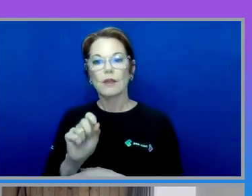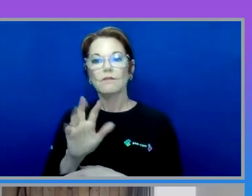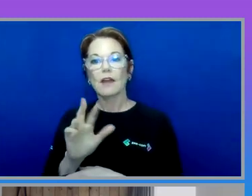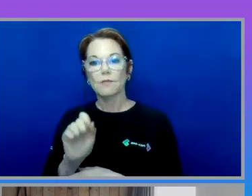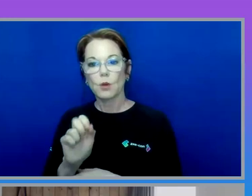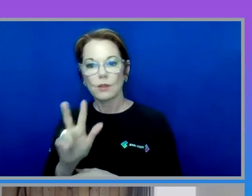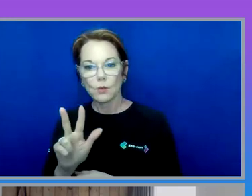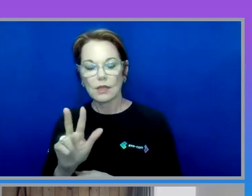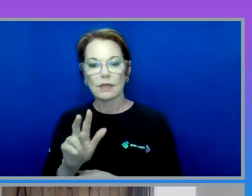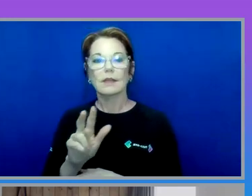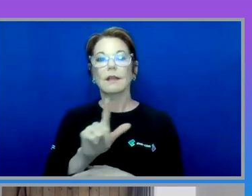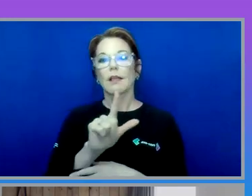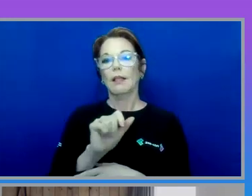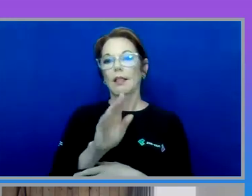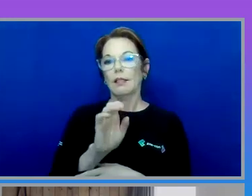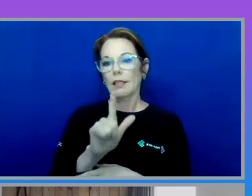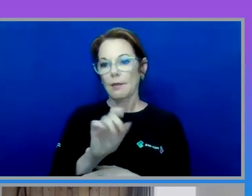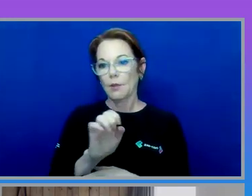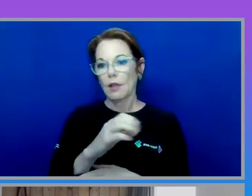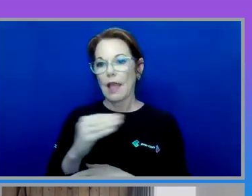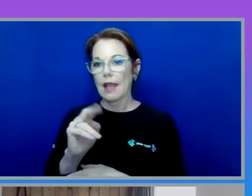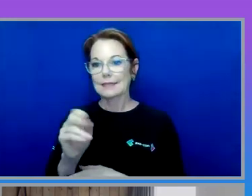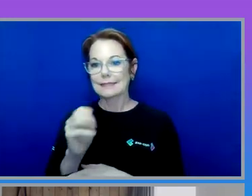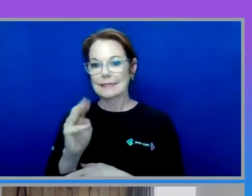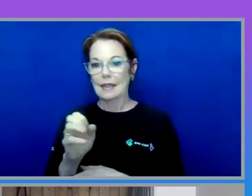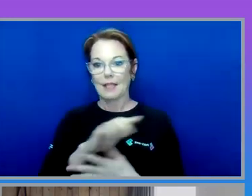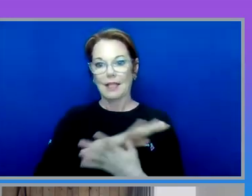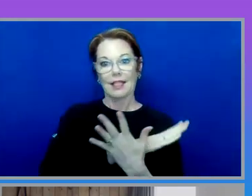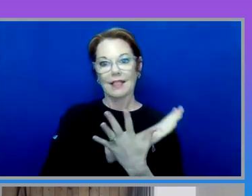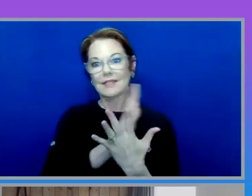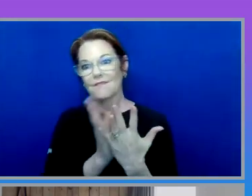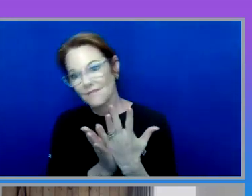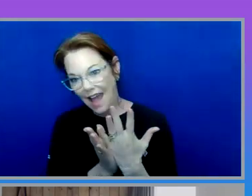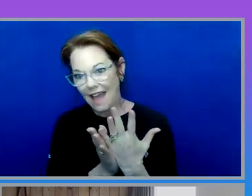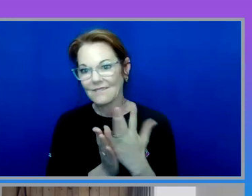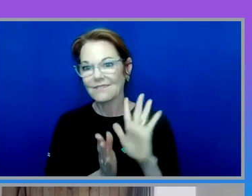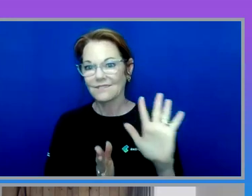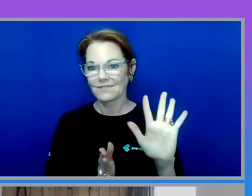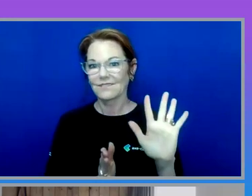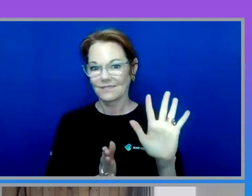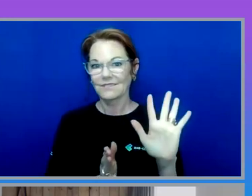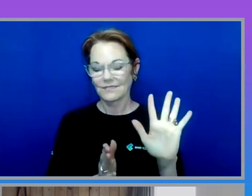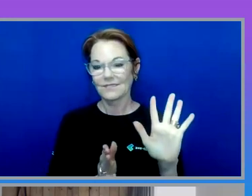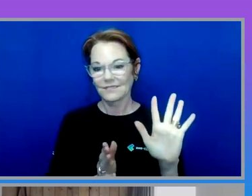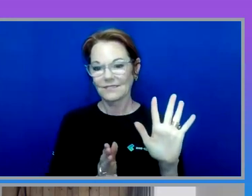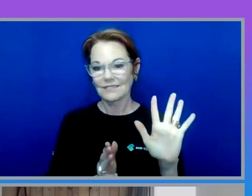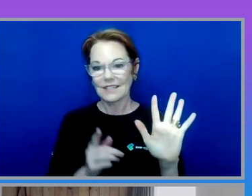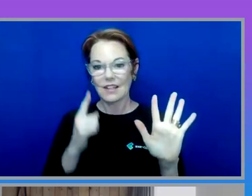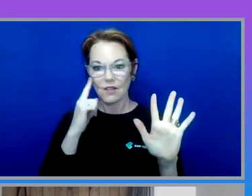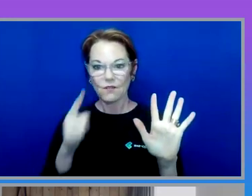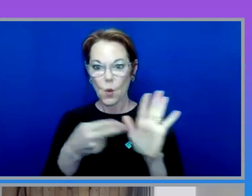and name. So that is 5 WCAG success criteria for a